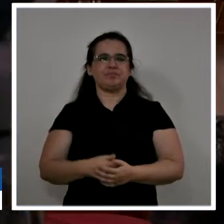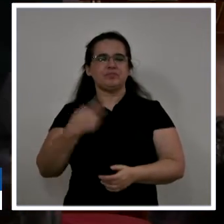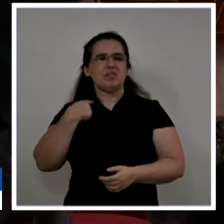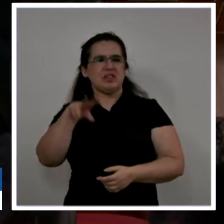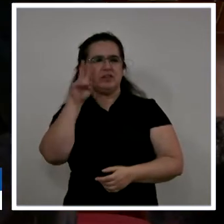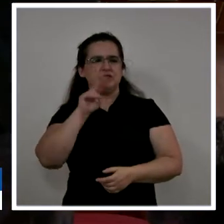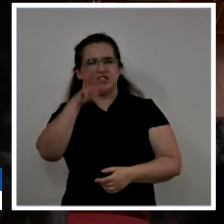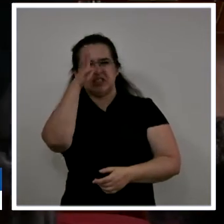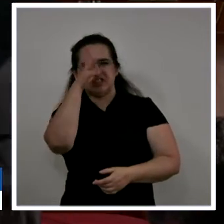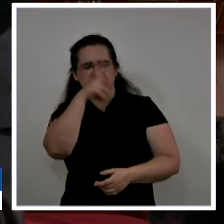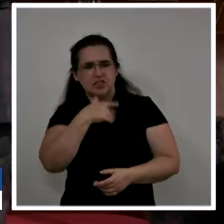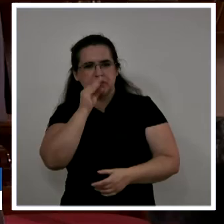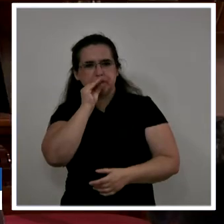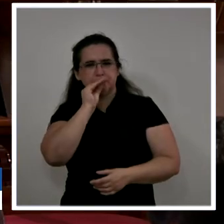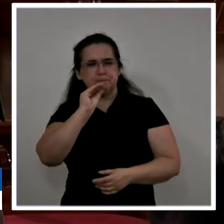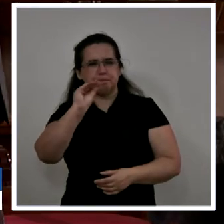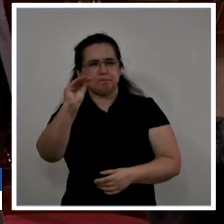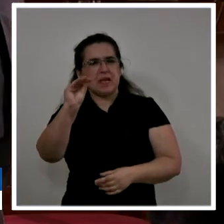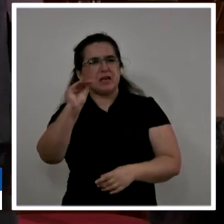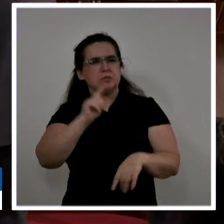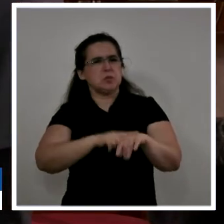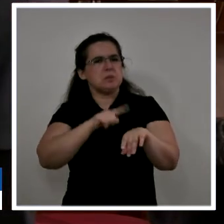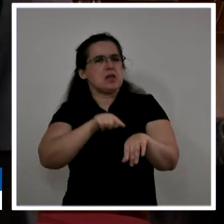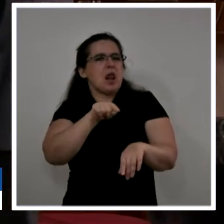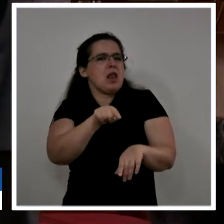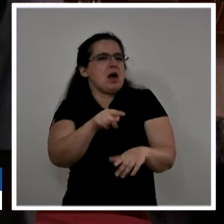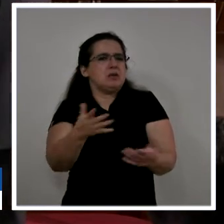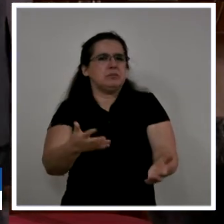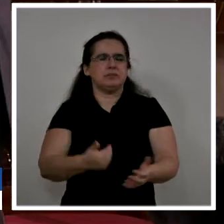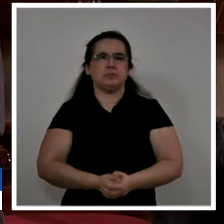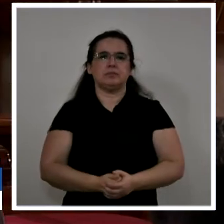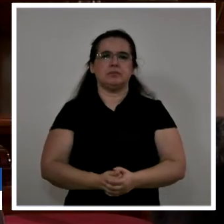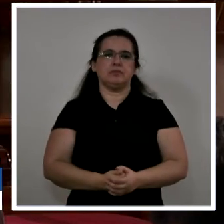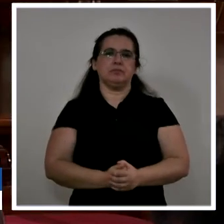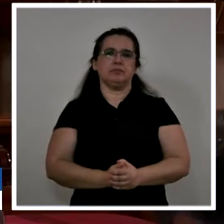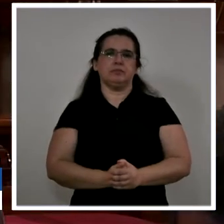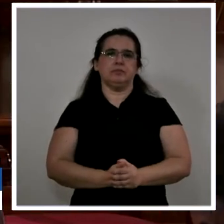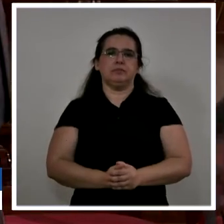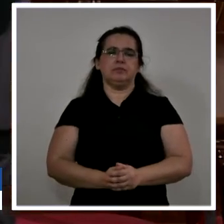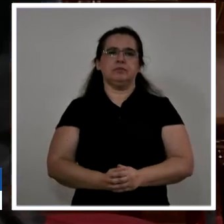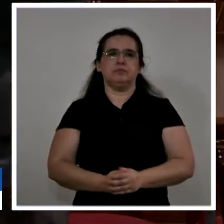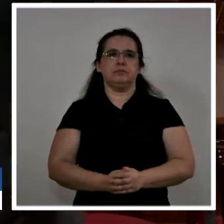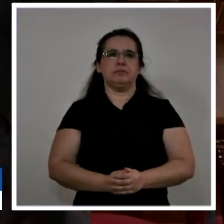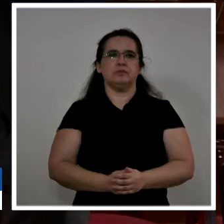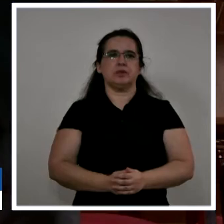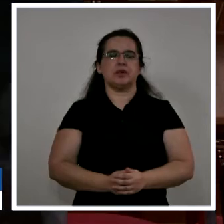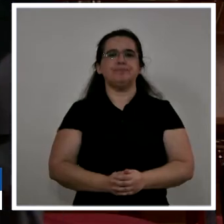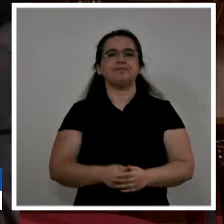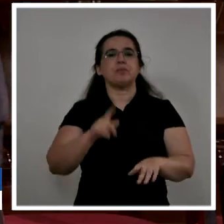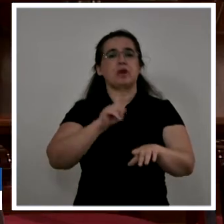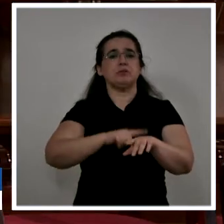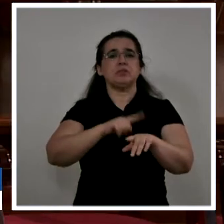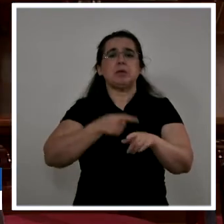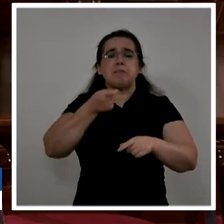visto tão triste e tão silencioso como naquela altura. As he proceeded, this strange sadness deepened. E à medida que